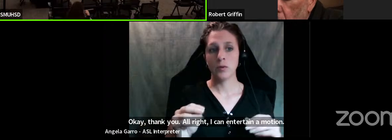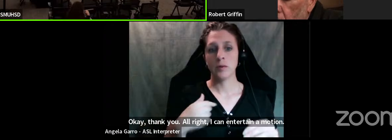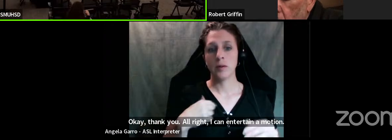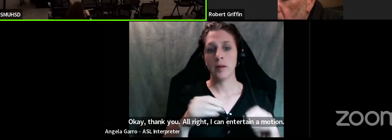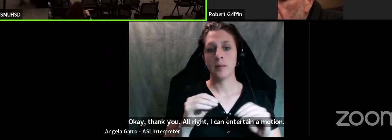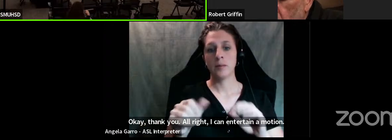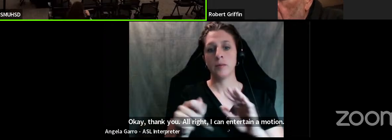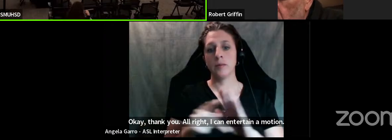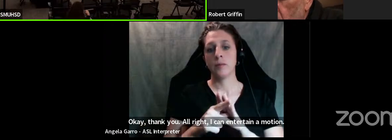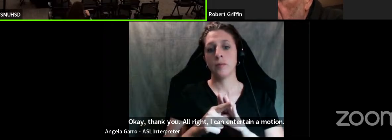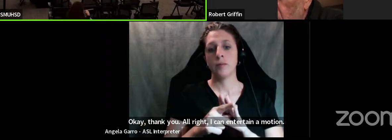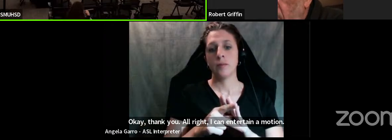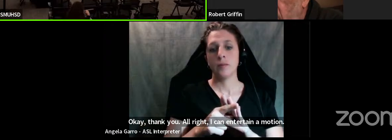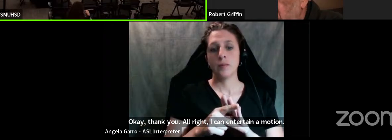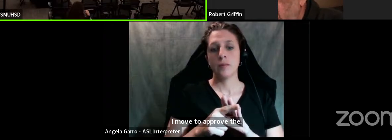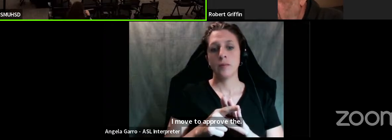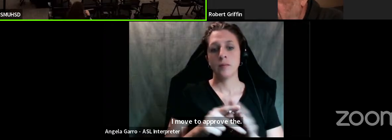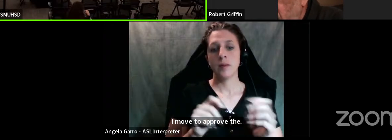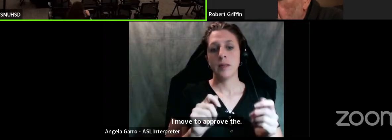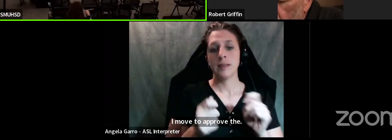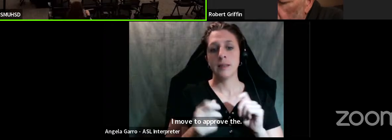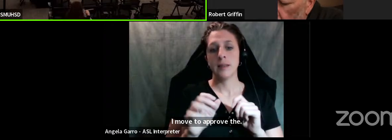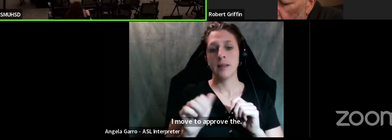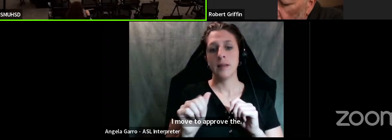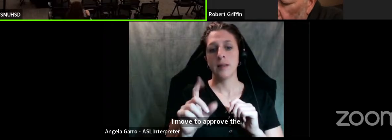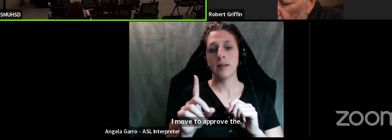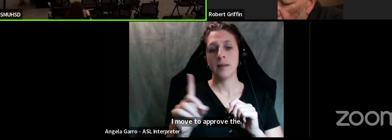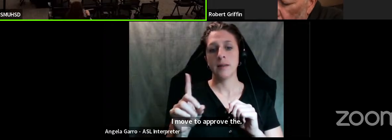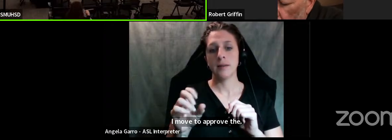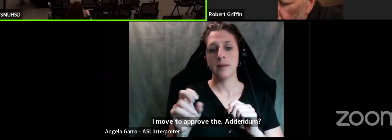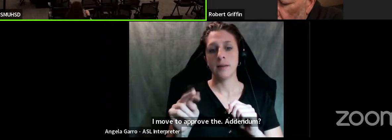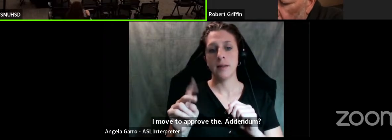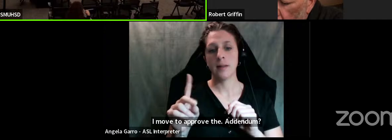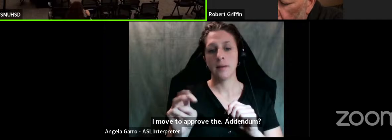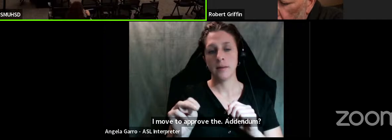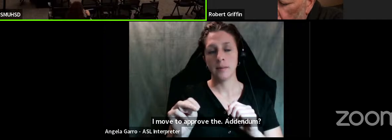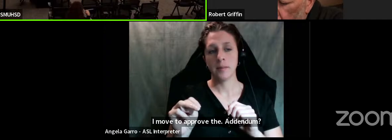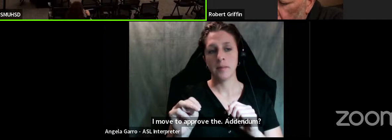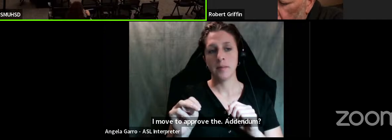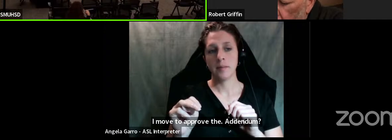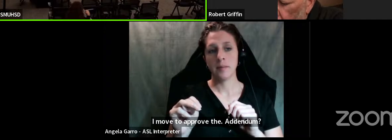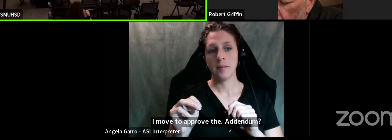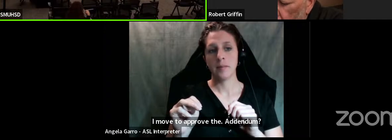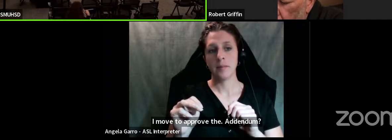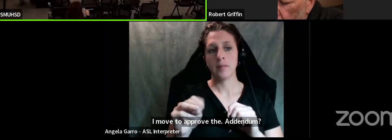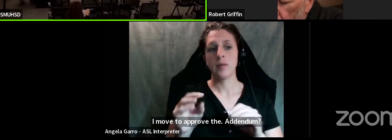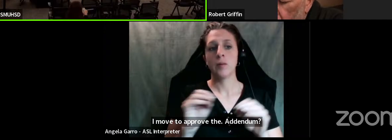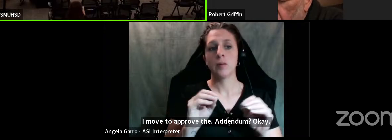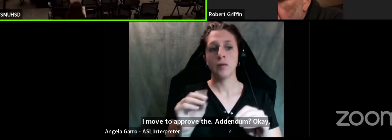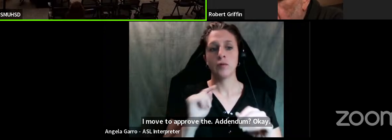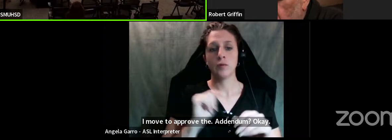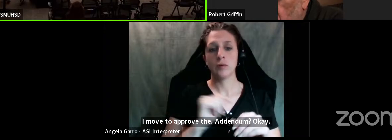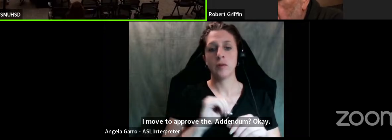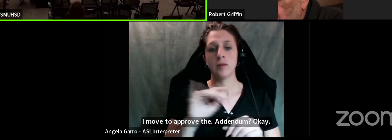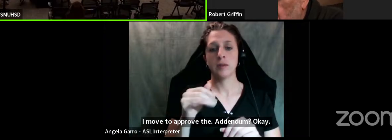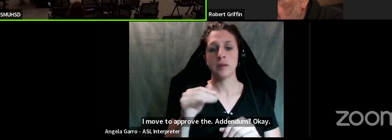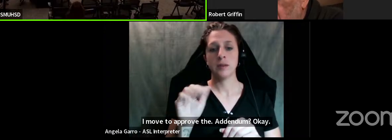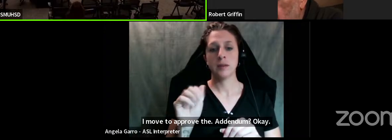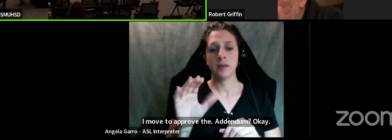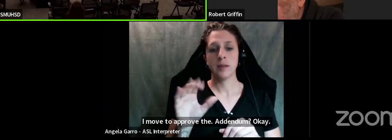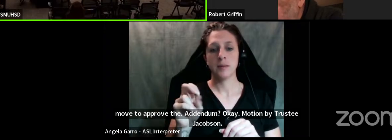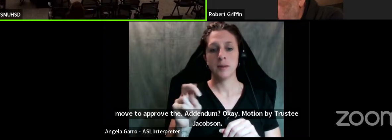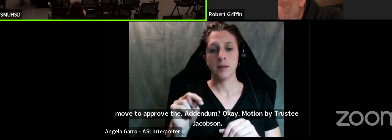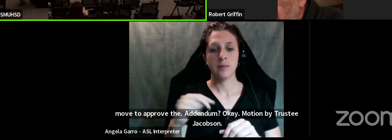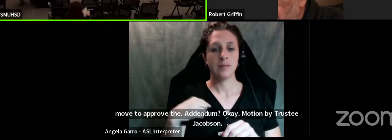approve the addendum. Okay, motion by trustee Jacobson. I'll second